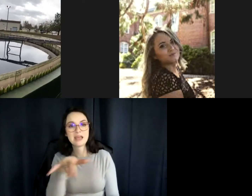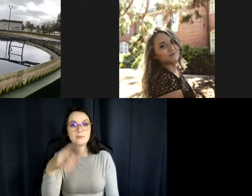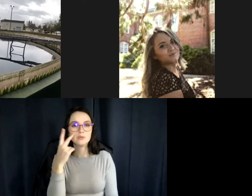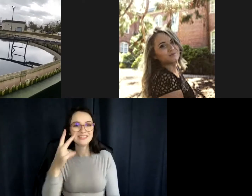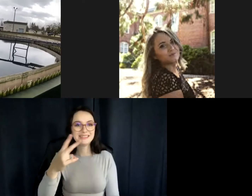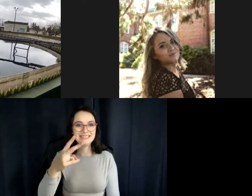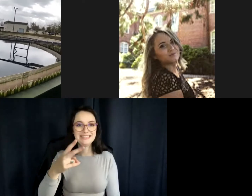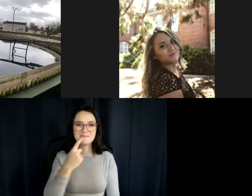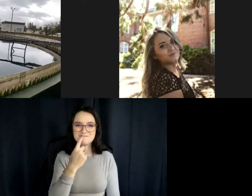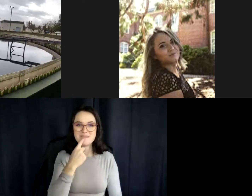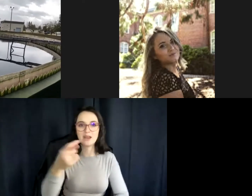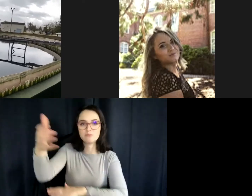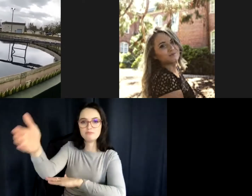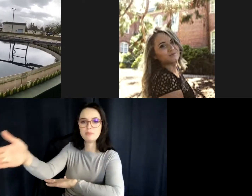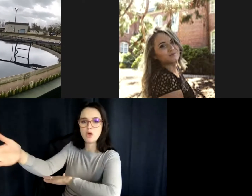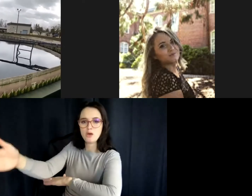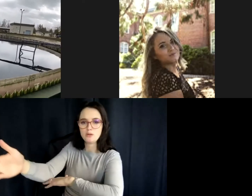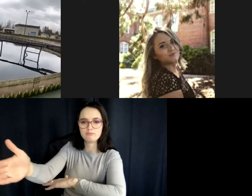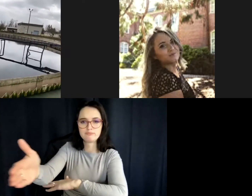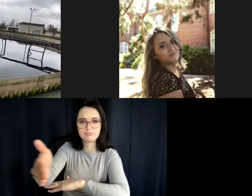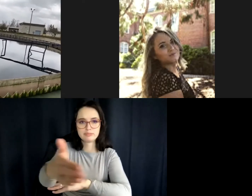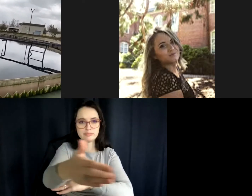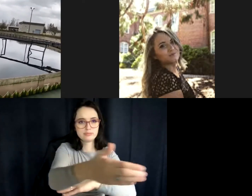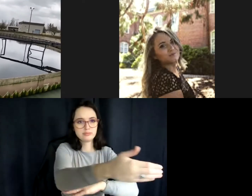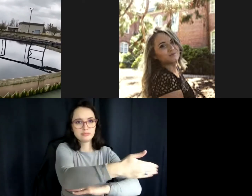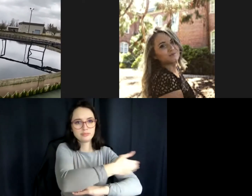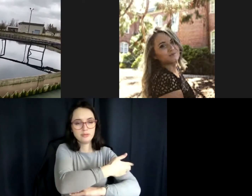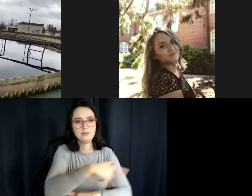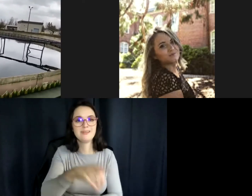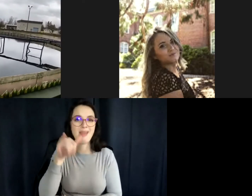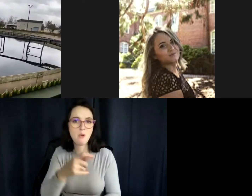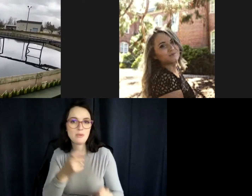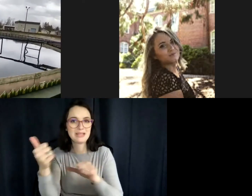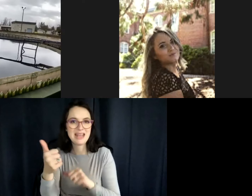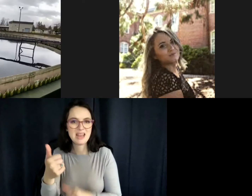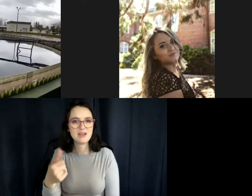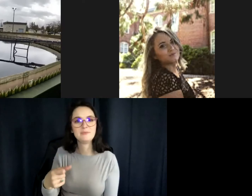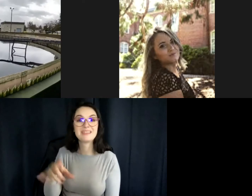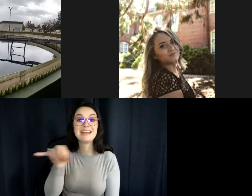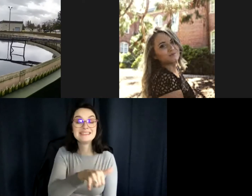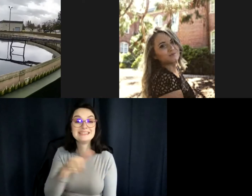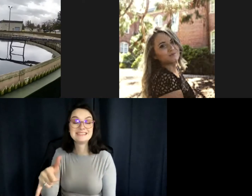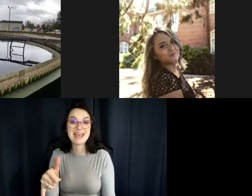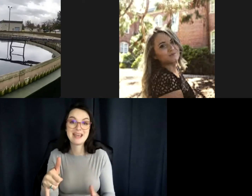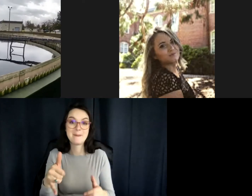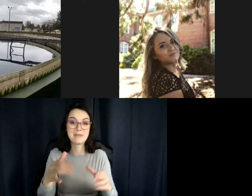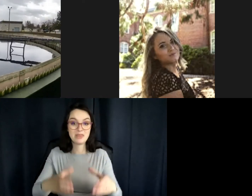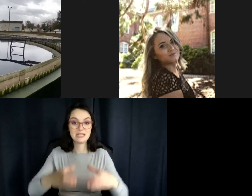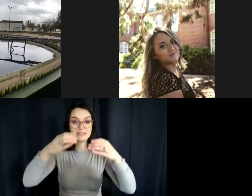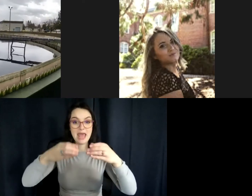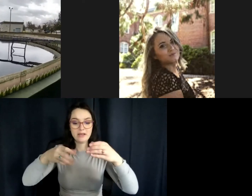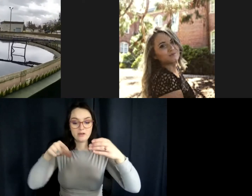in biological removal. So we went from physical removal with the bar screens, the grit chamber, and the